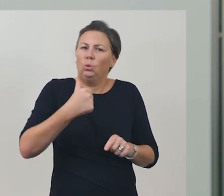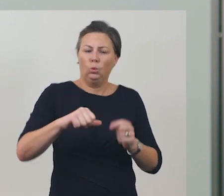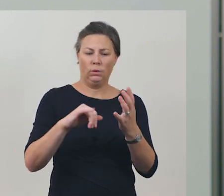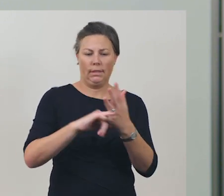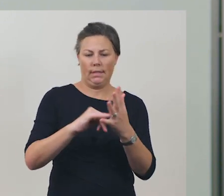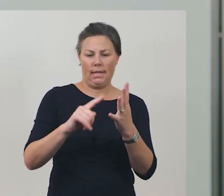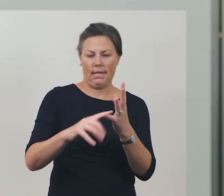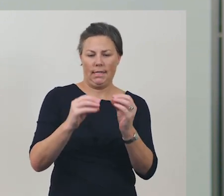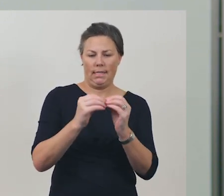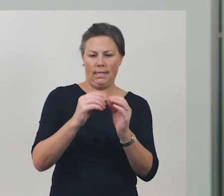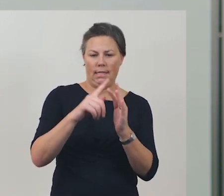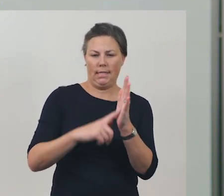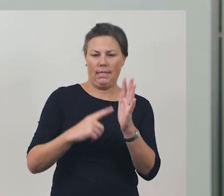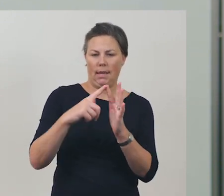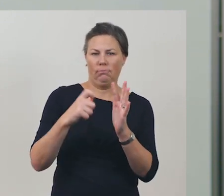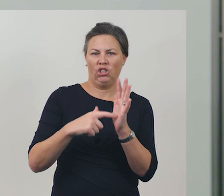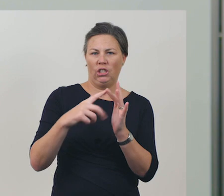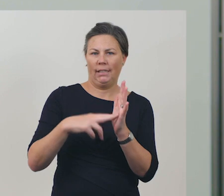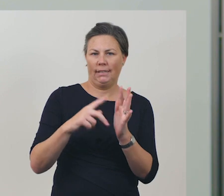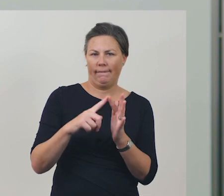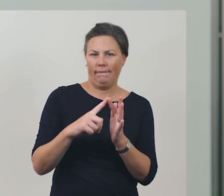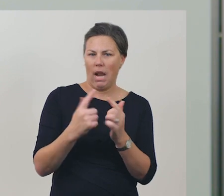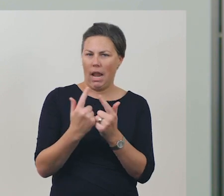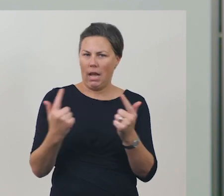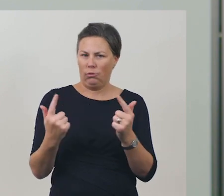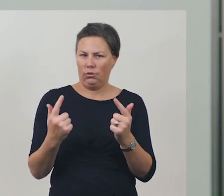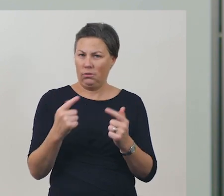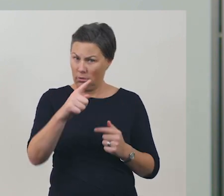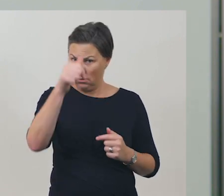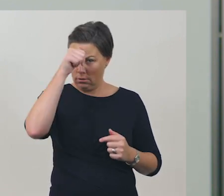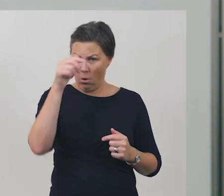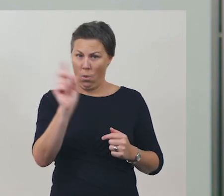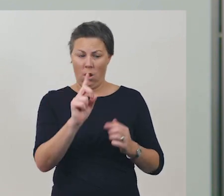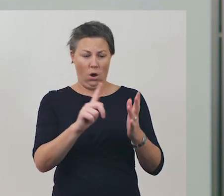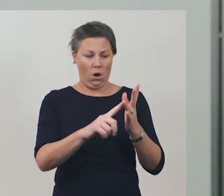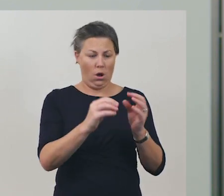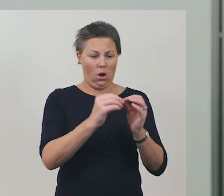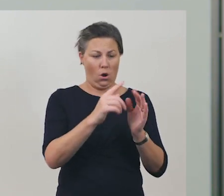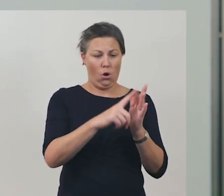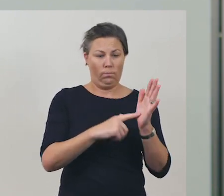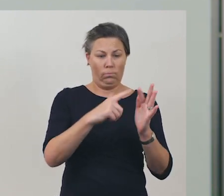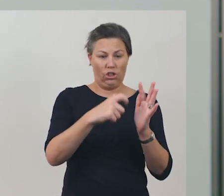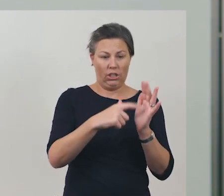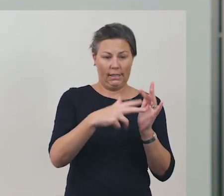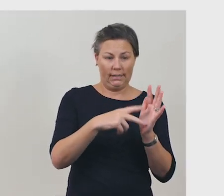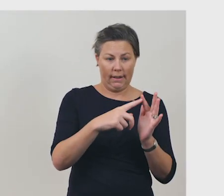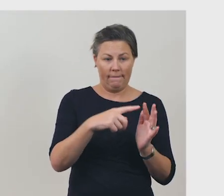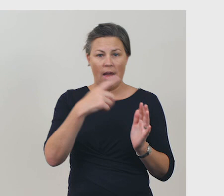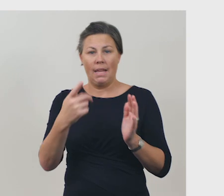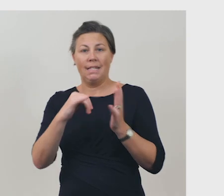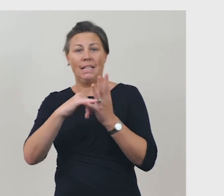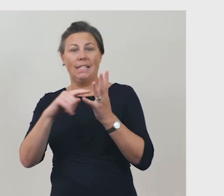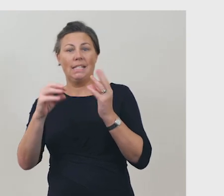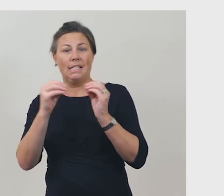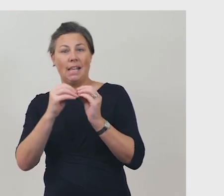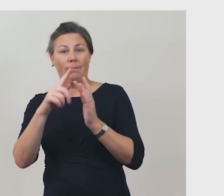topic than objective language. Do you know the difference between subjective and objective language?